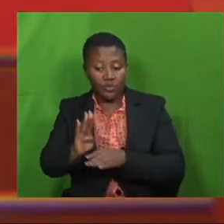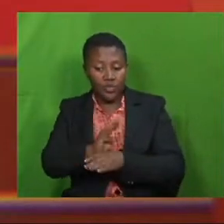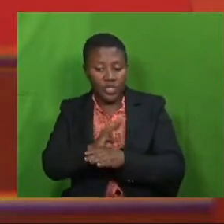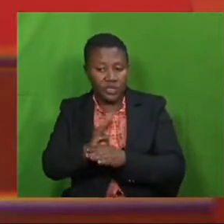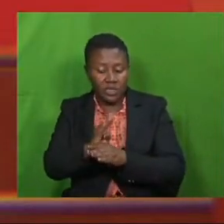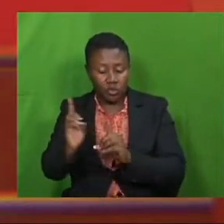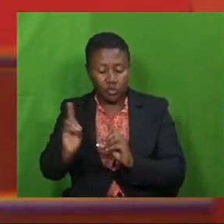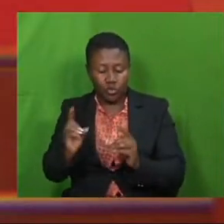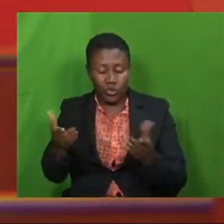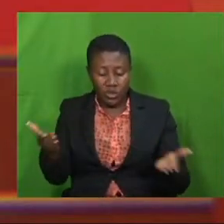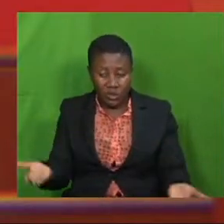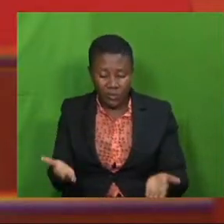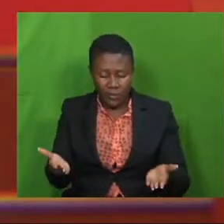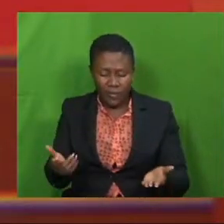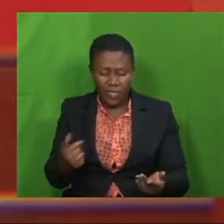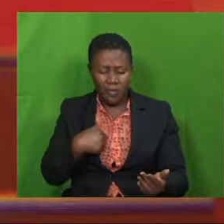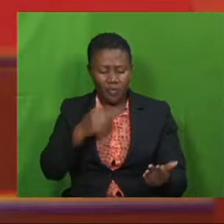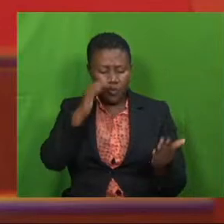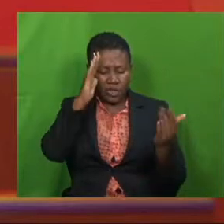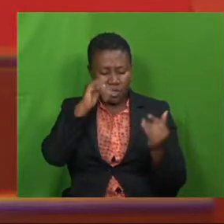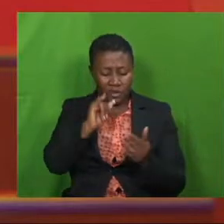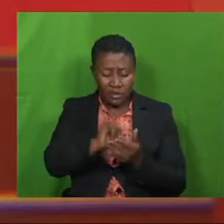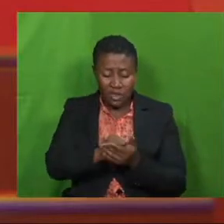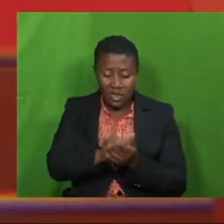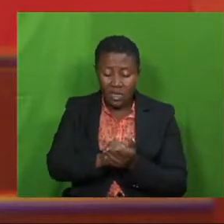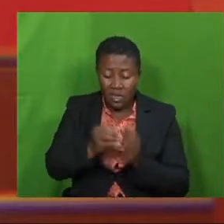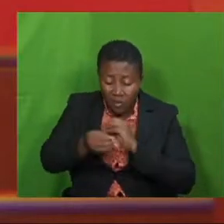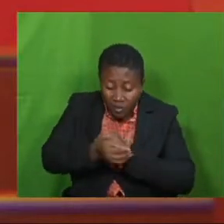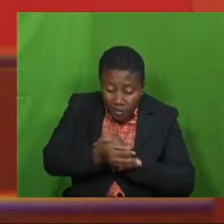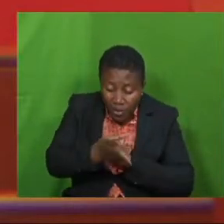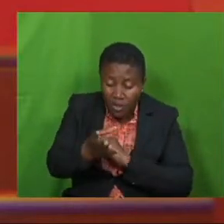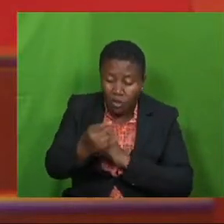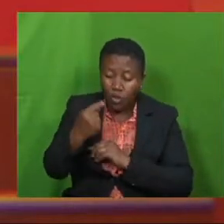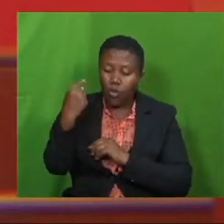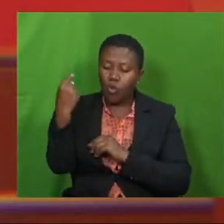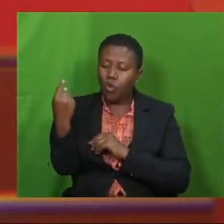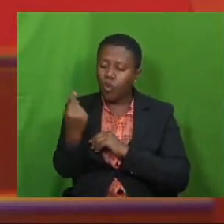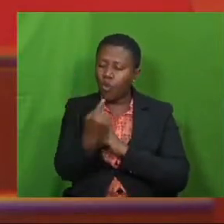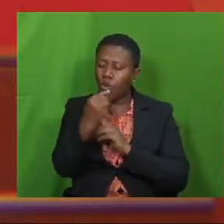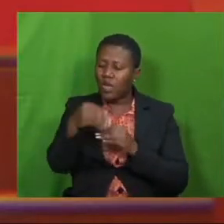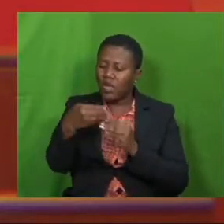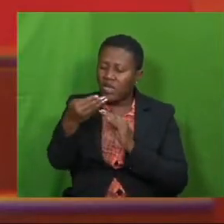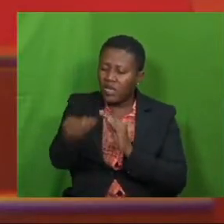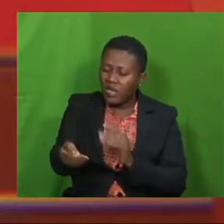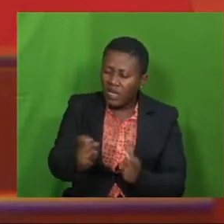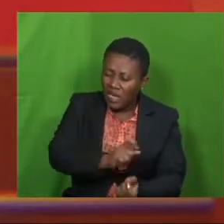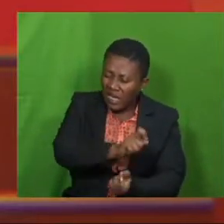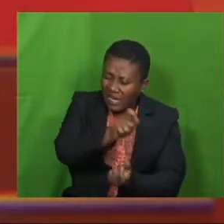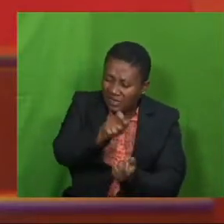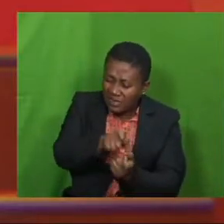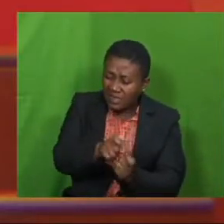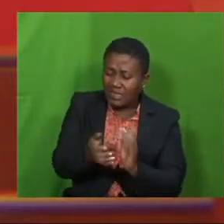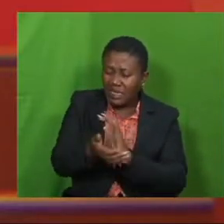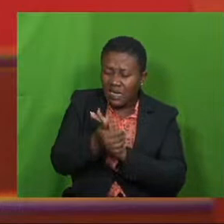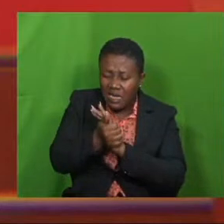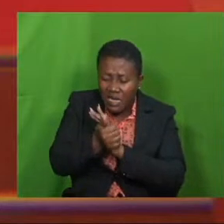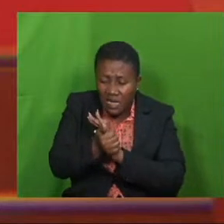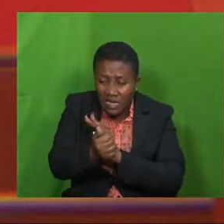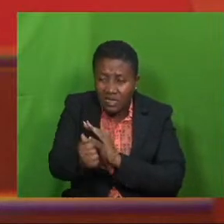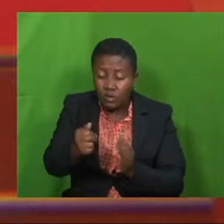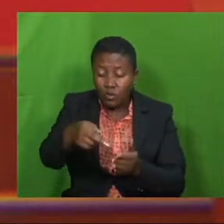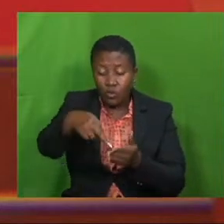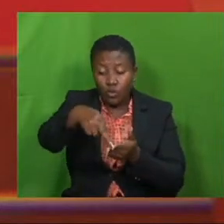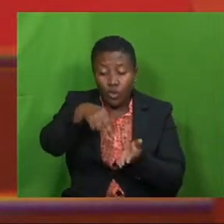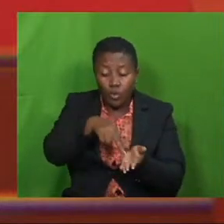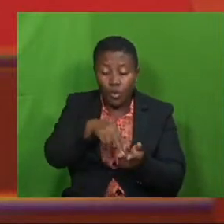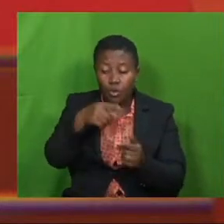I expect that the media, at all times, to provide accurate report on proceedings on the floor of the House and